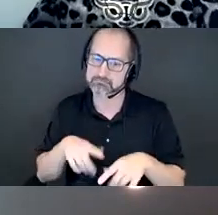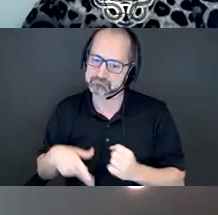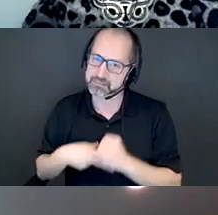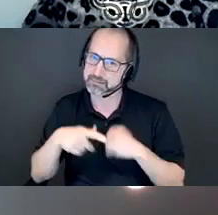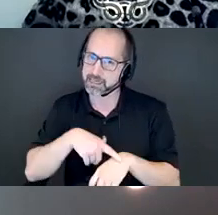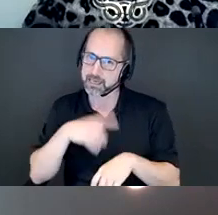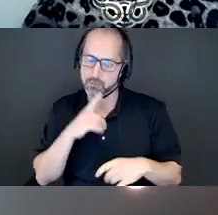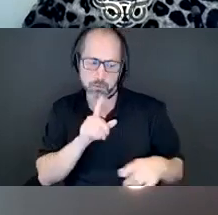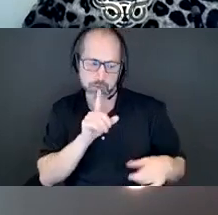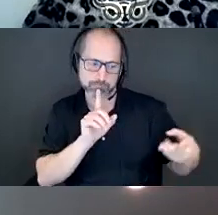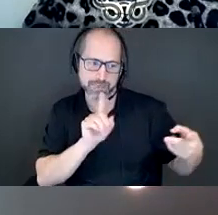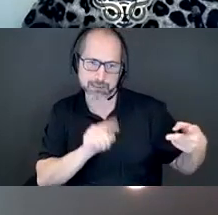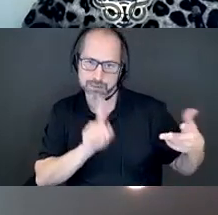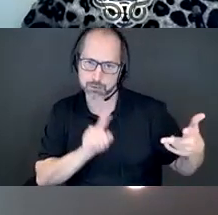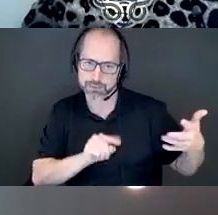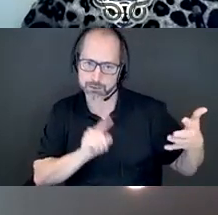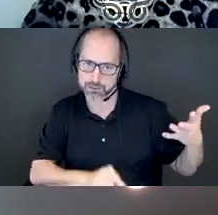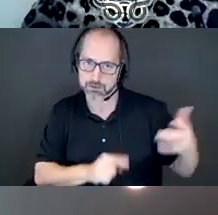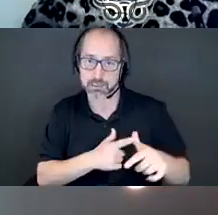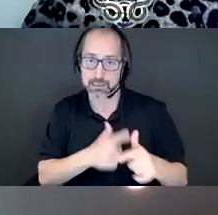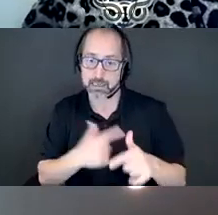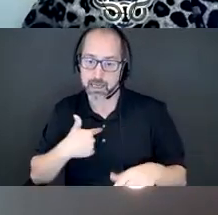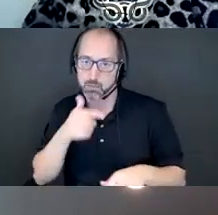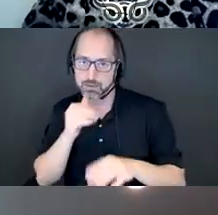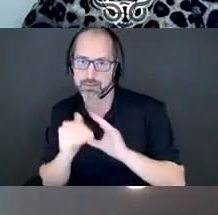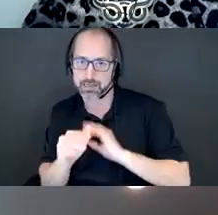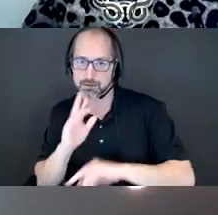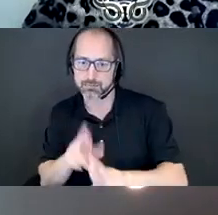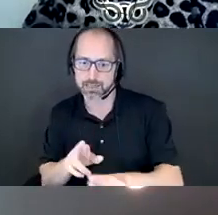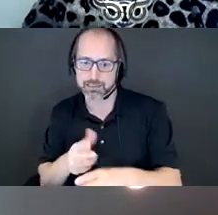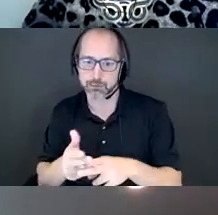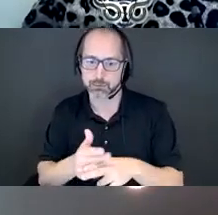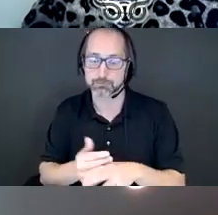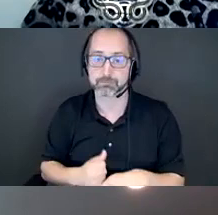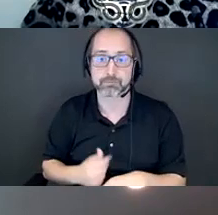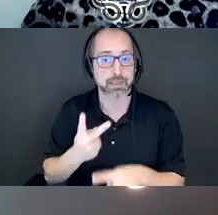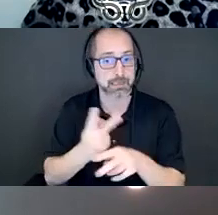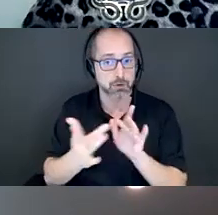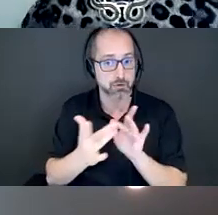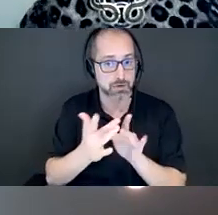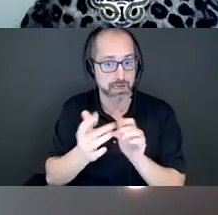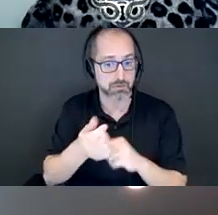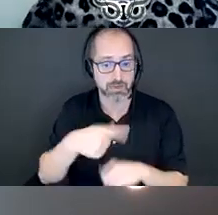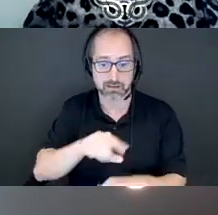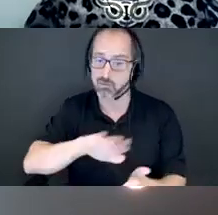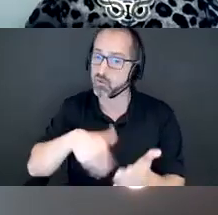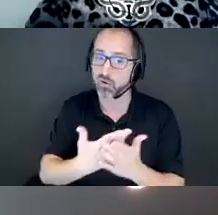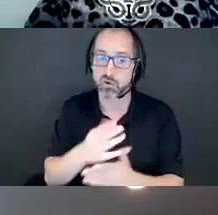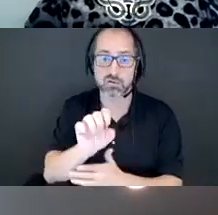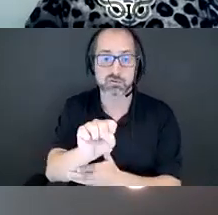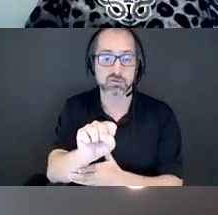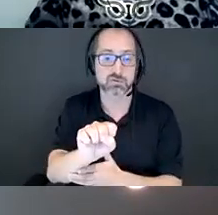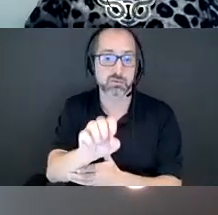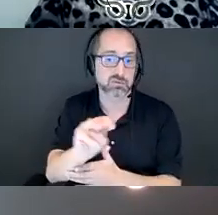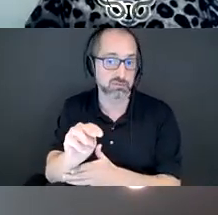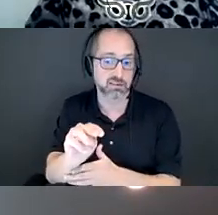And our funder requires it. Stay in contact with us. We are on all the social media platforms.